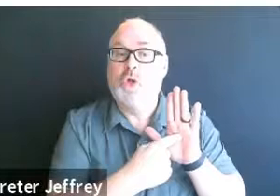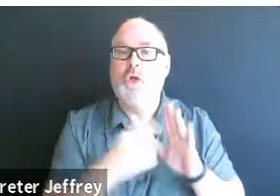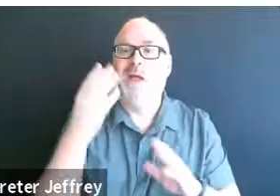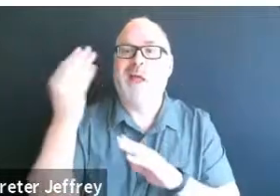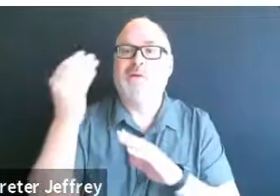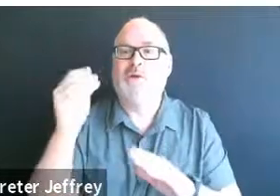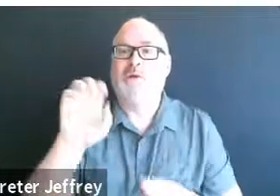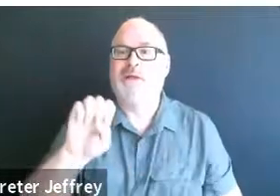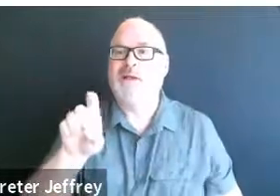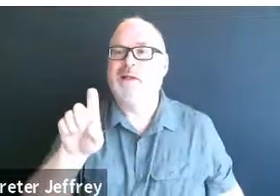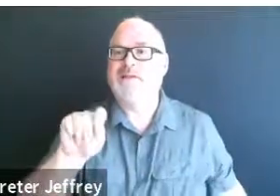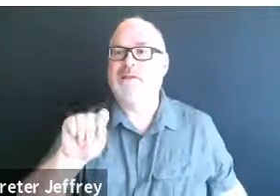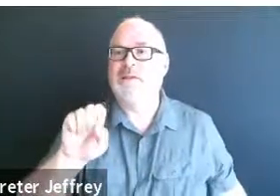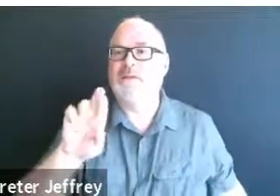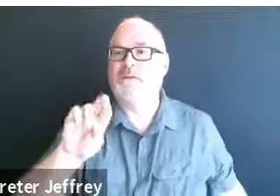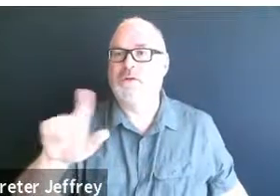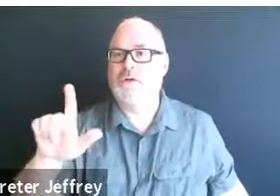link.